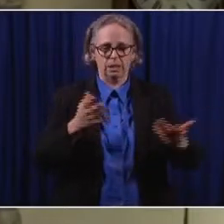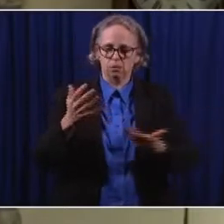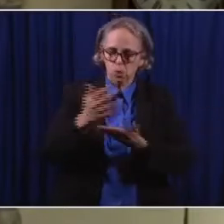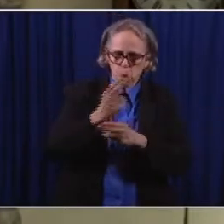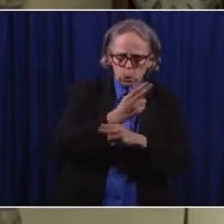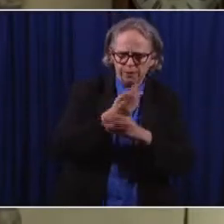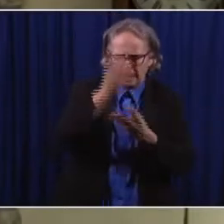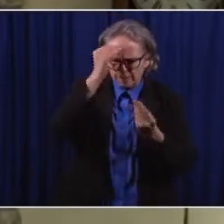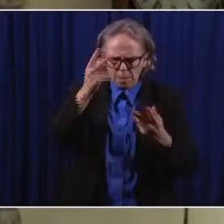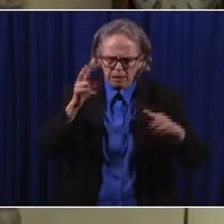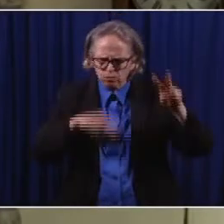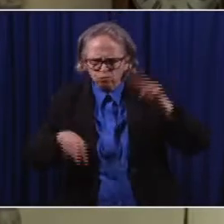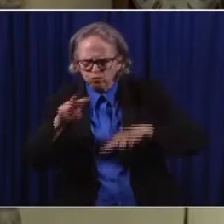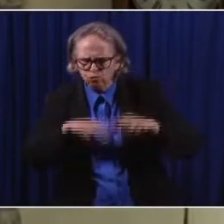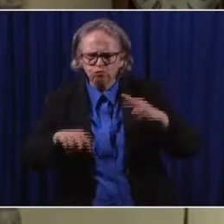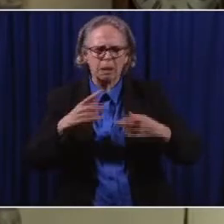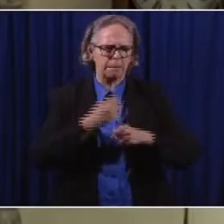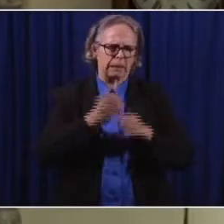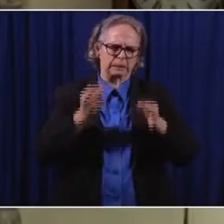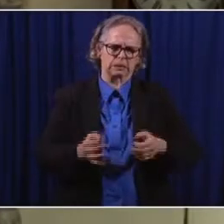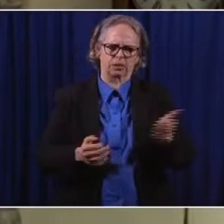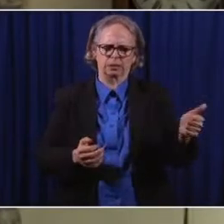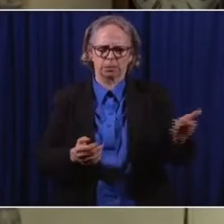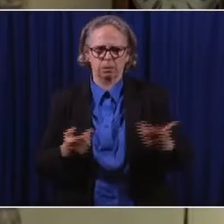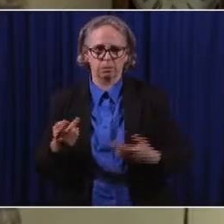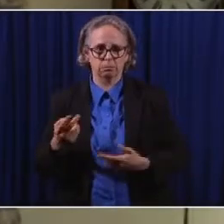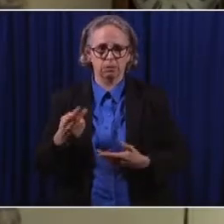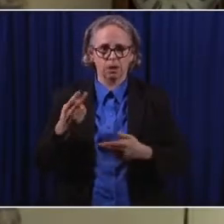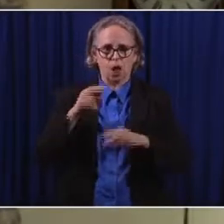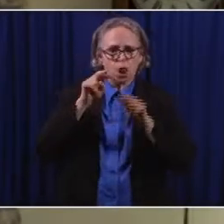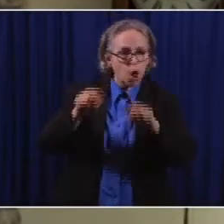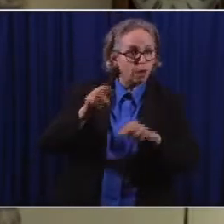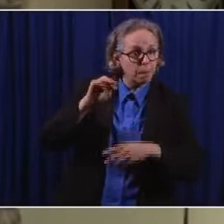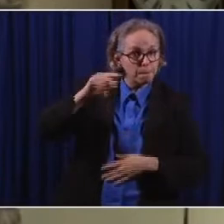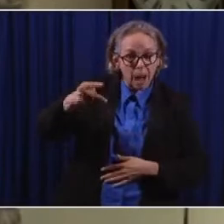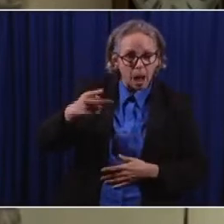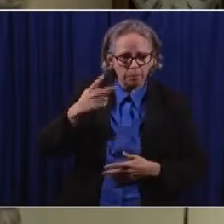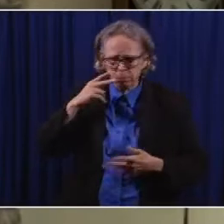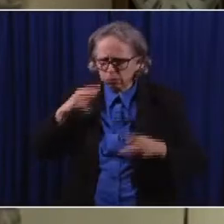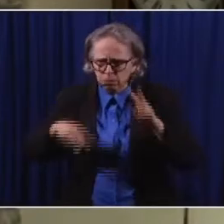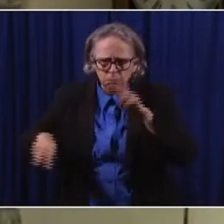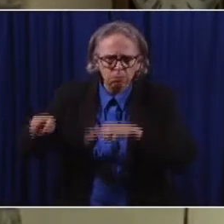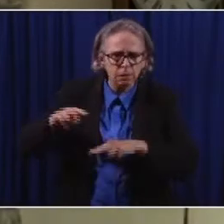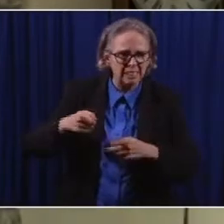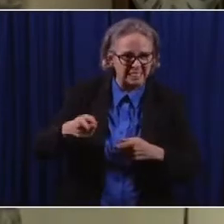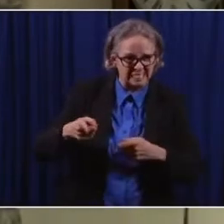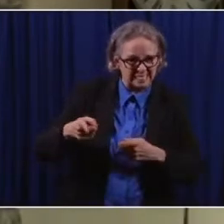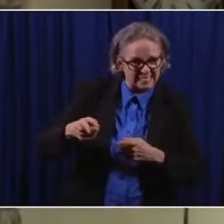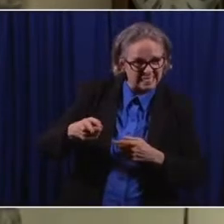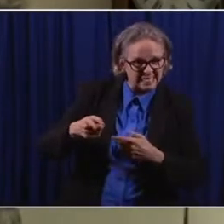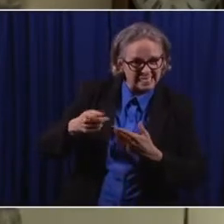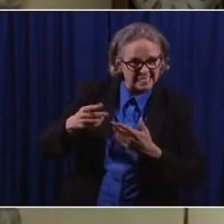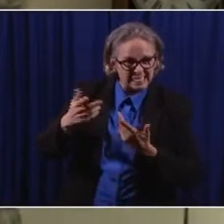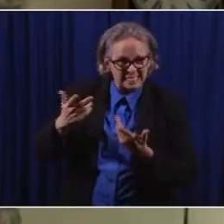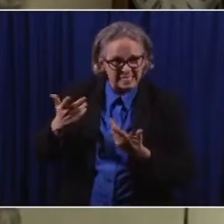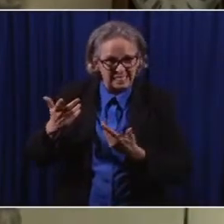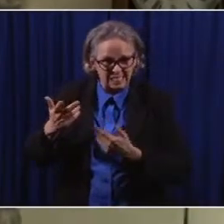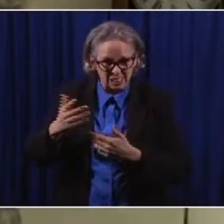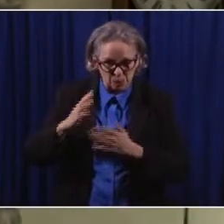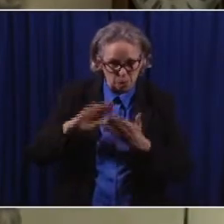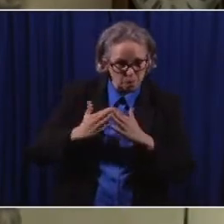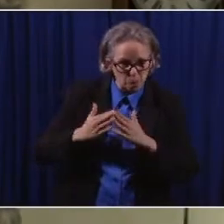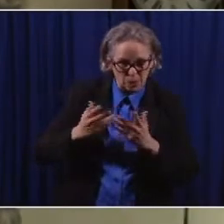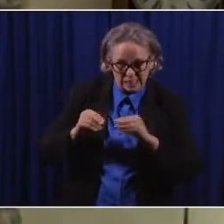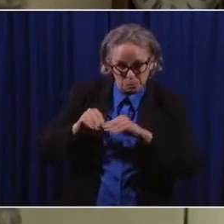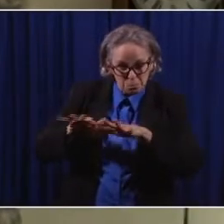color coding and all the other things that we're providing, one of the factors obviously is how much spread is there in your